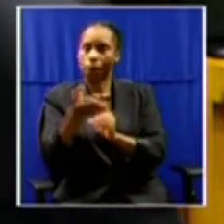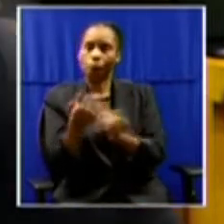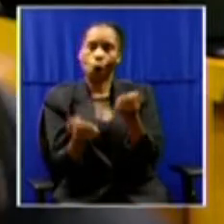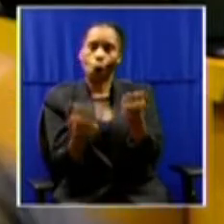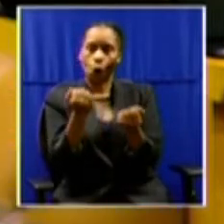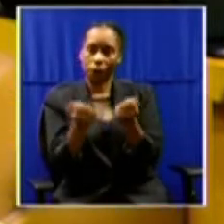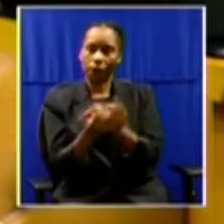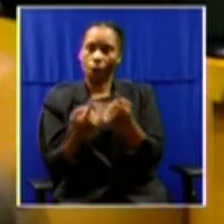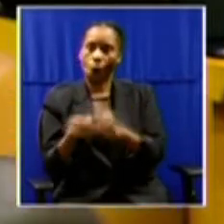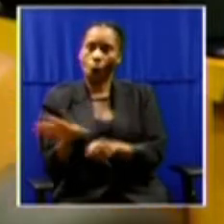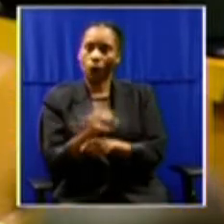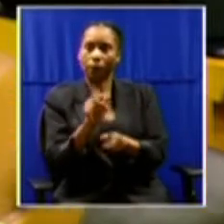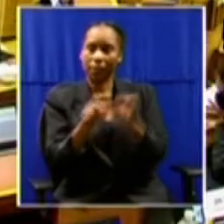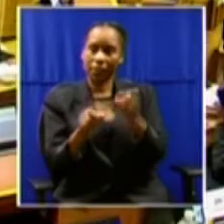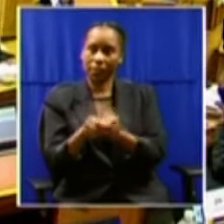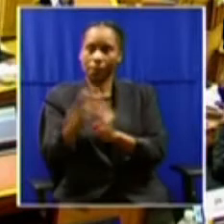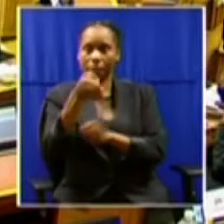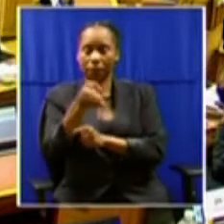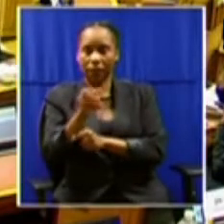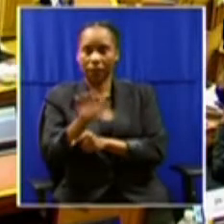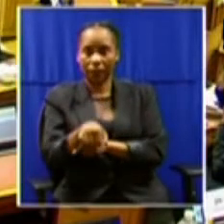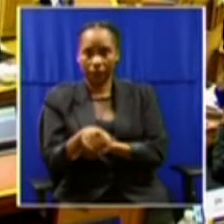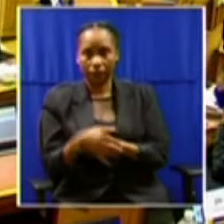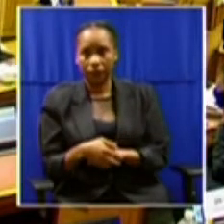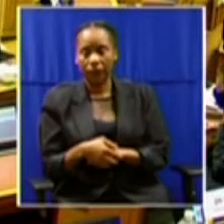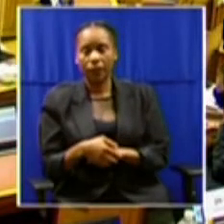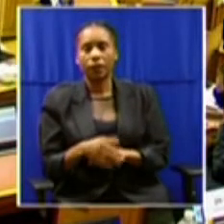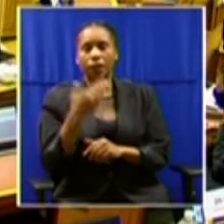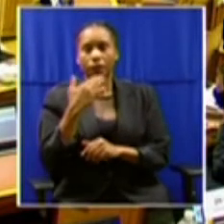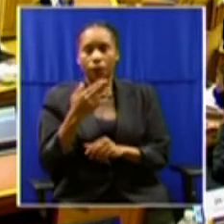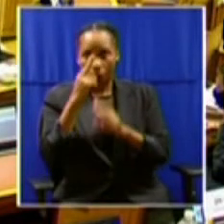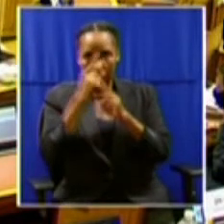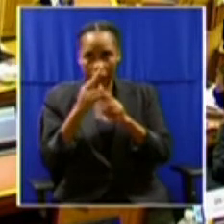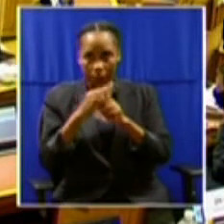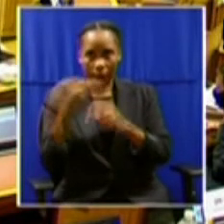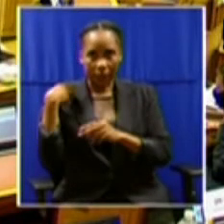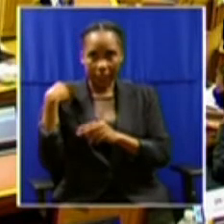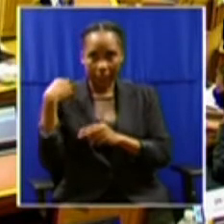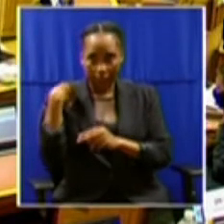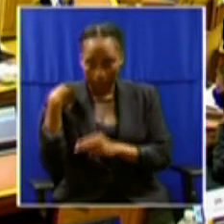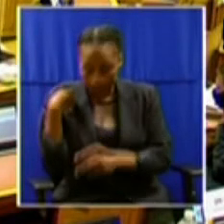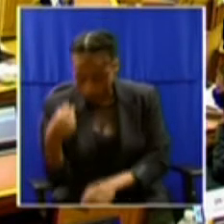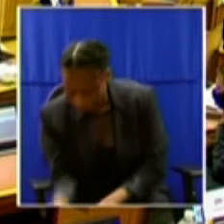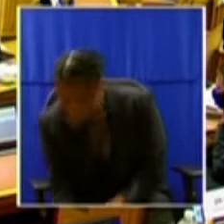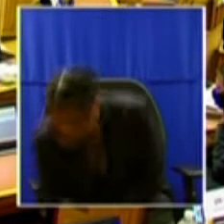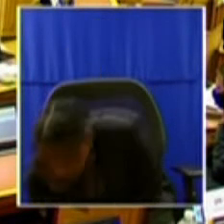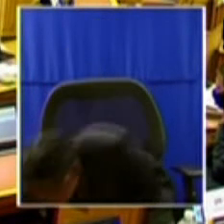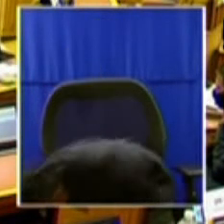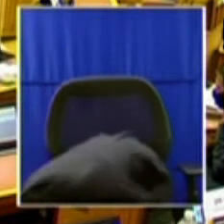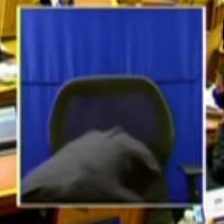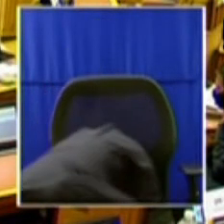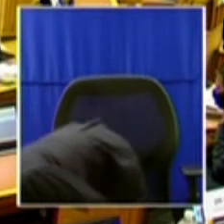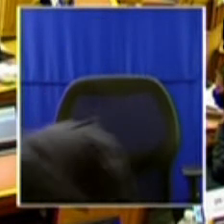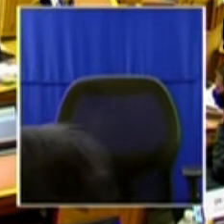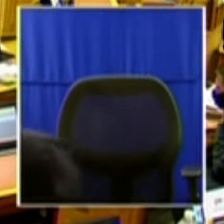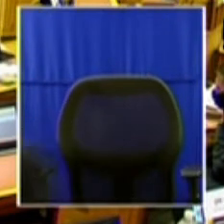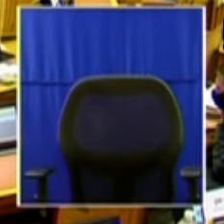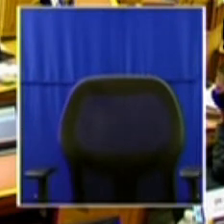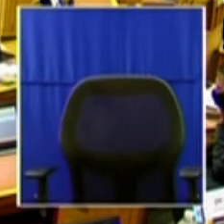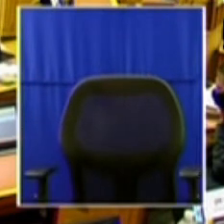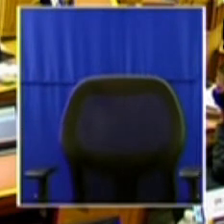people. Thank you. Thank you, Honorable Minister. The next follow-up